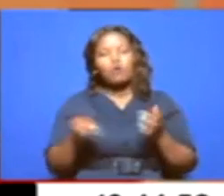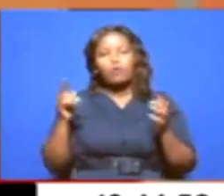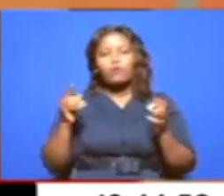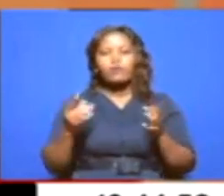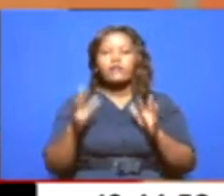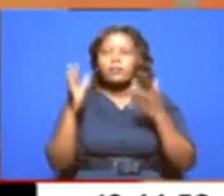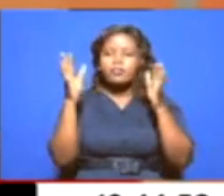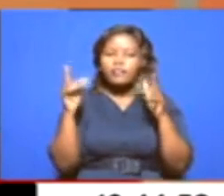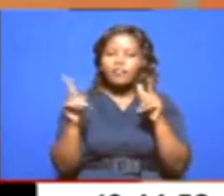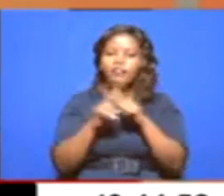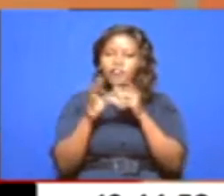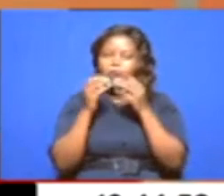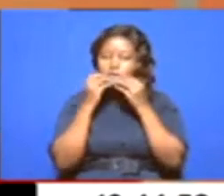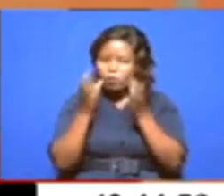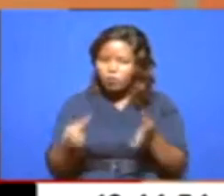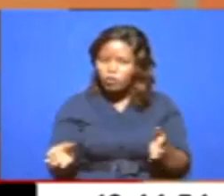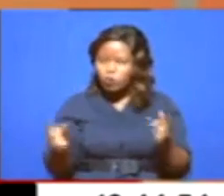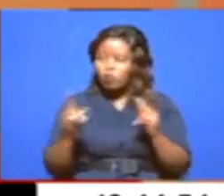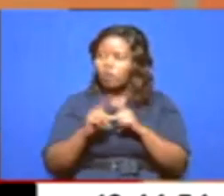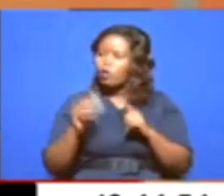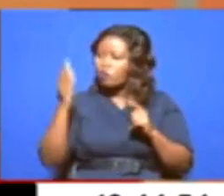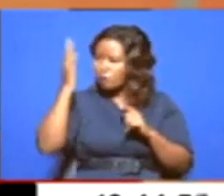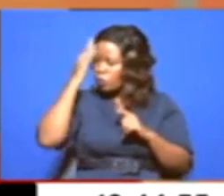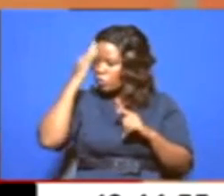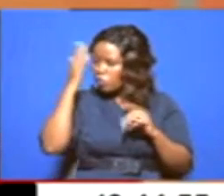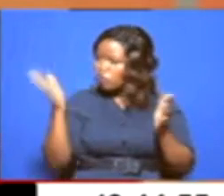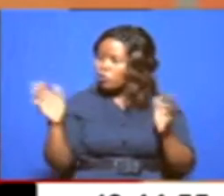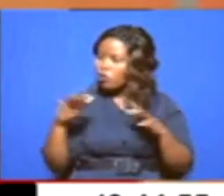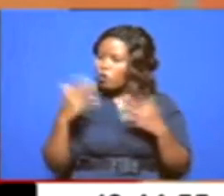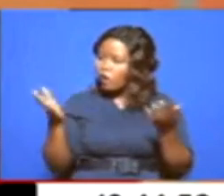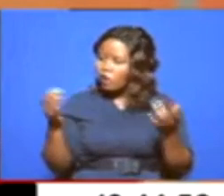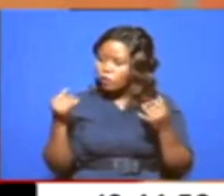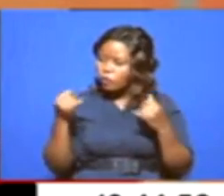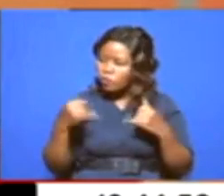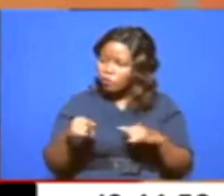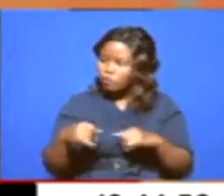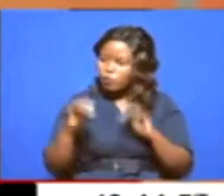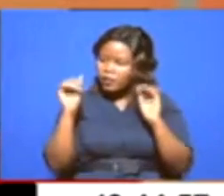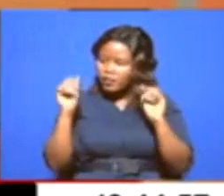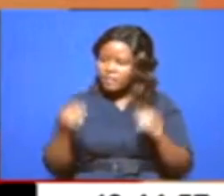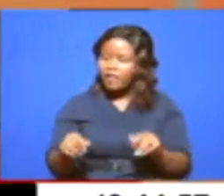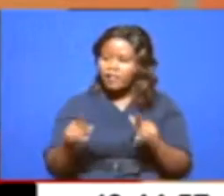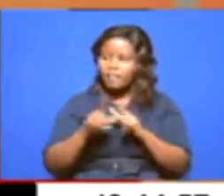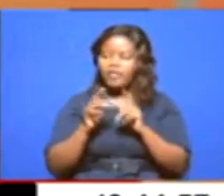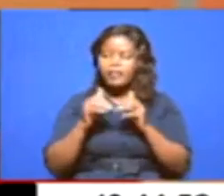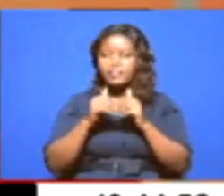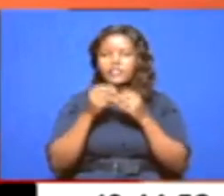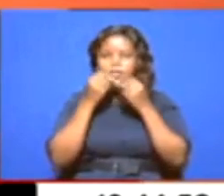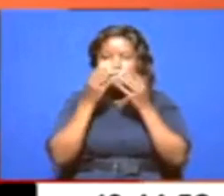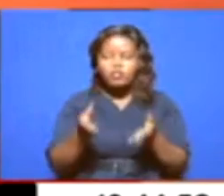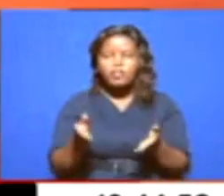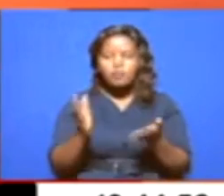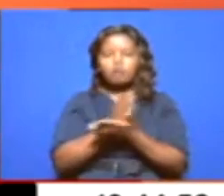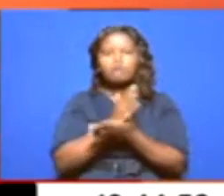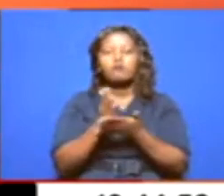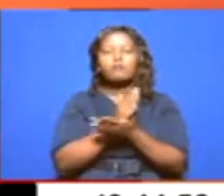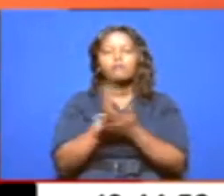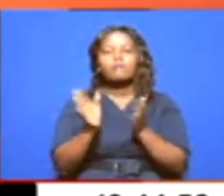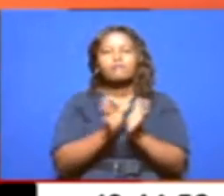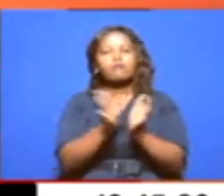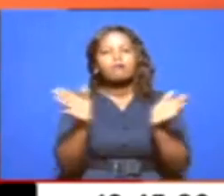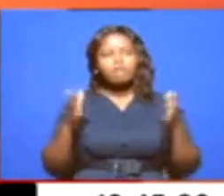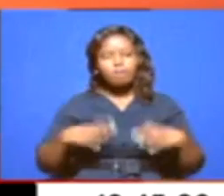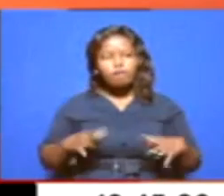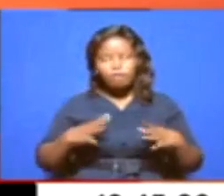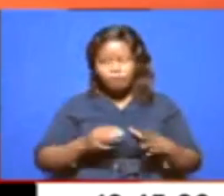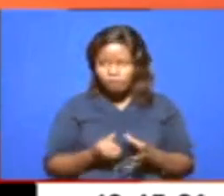see how we can we implement it and disseminate it to the public. All right, so you've had it from Barnabas